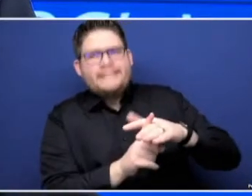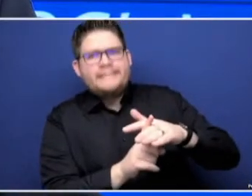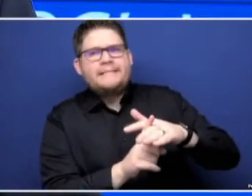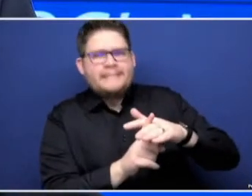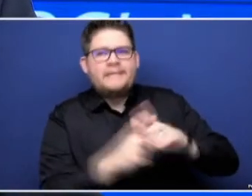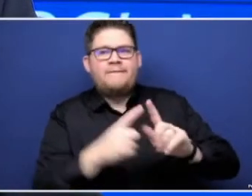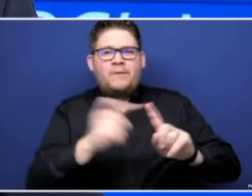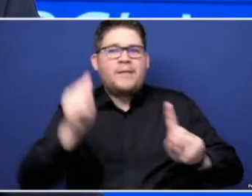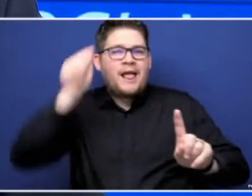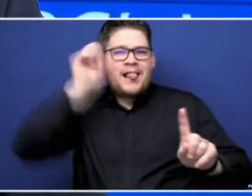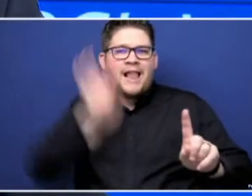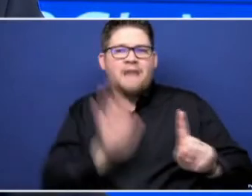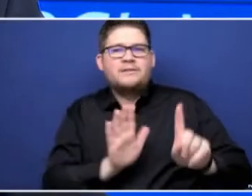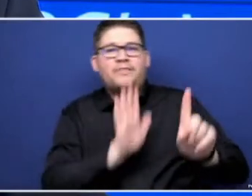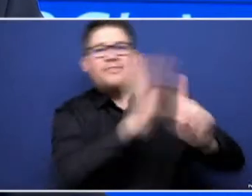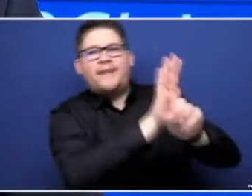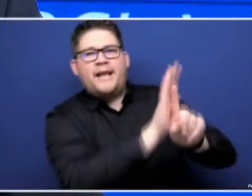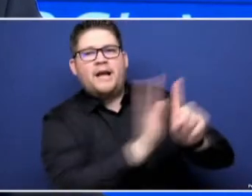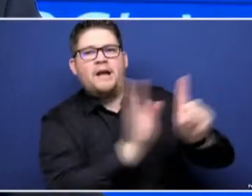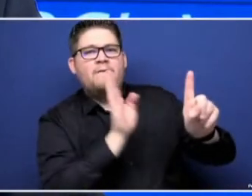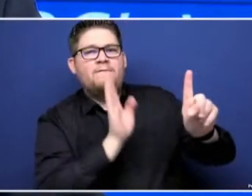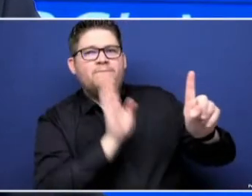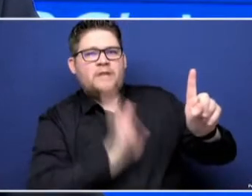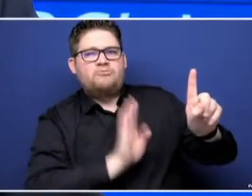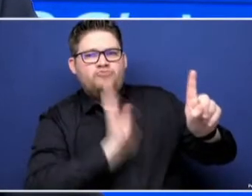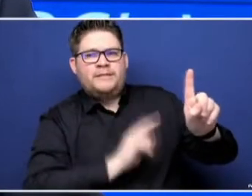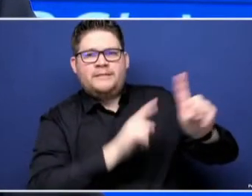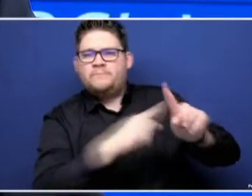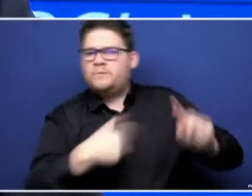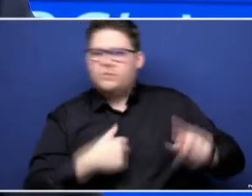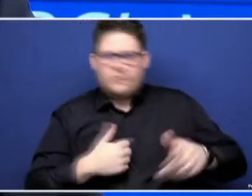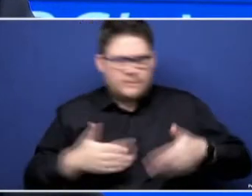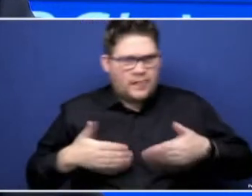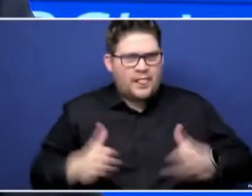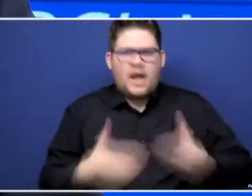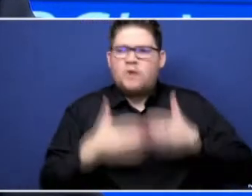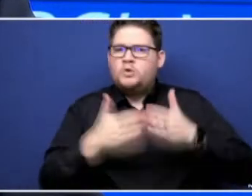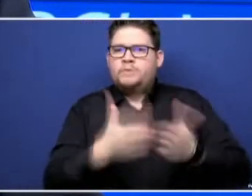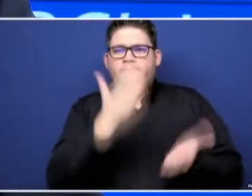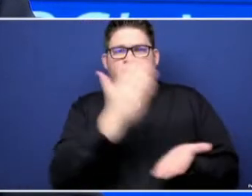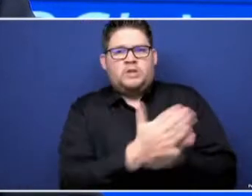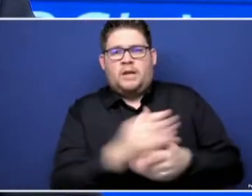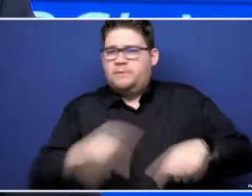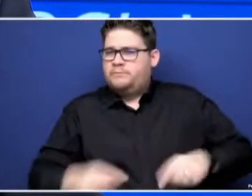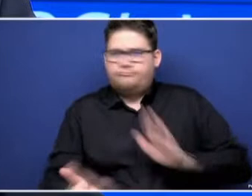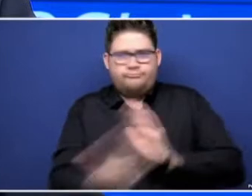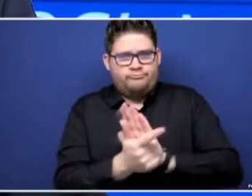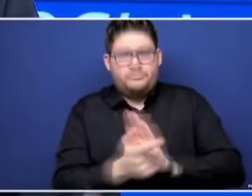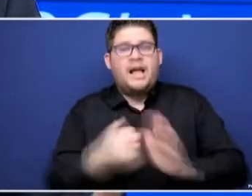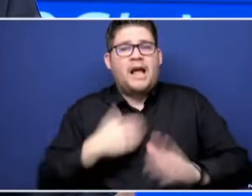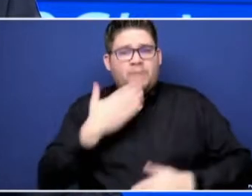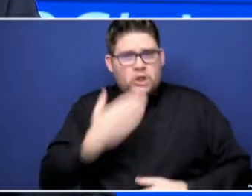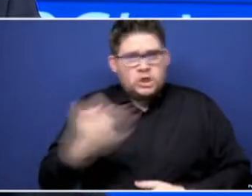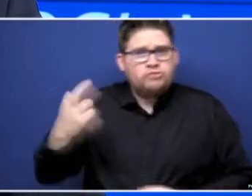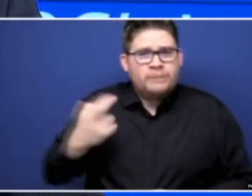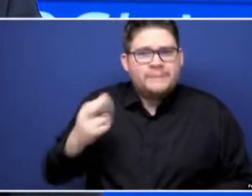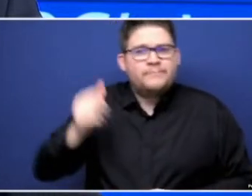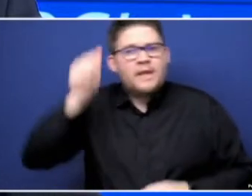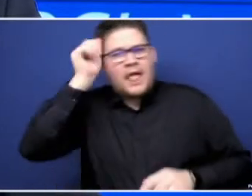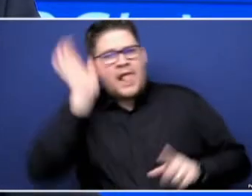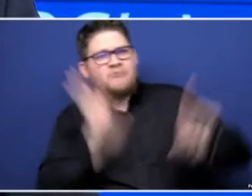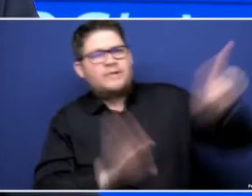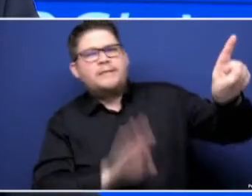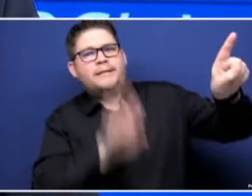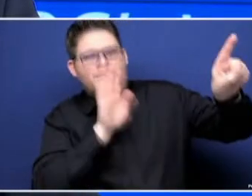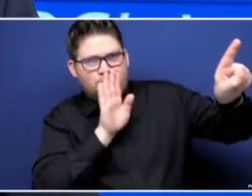that's my hopefulness rather than any edict that's coming from the health authorities or from public health. We need to get